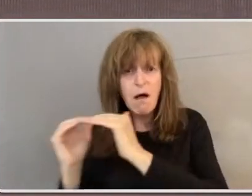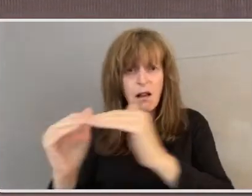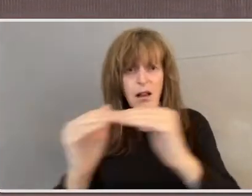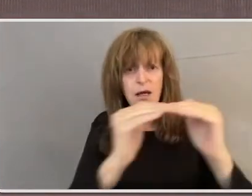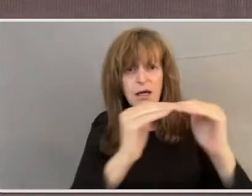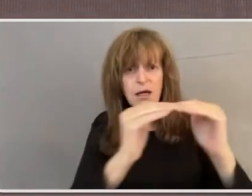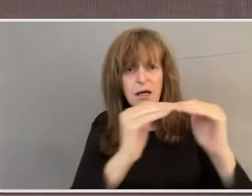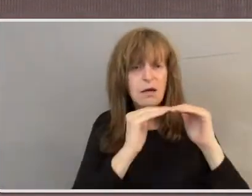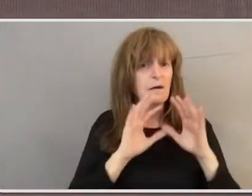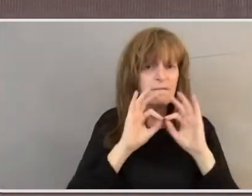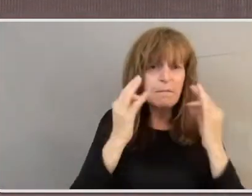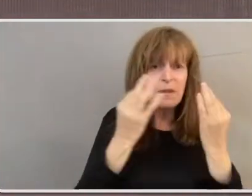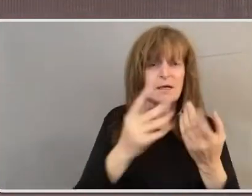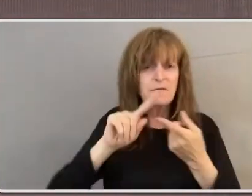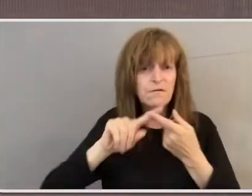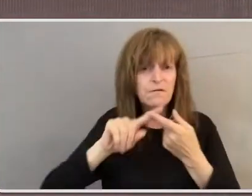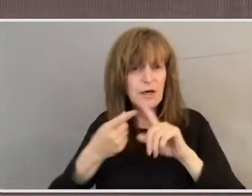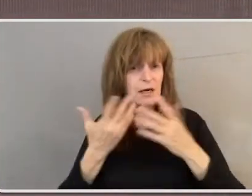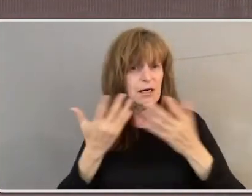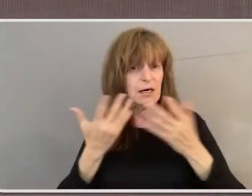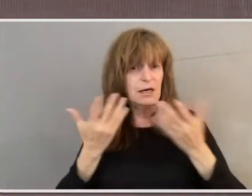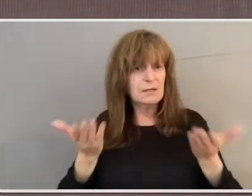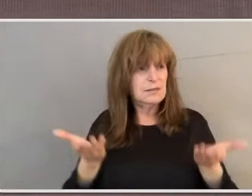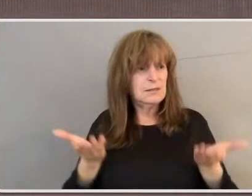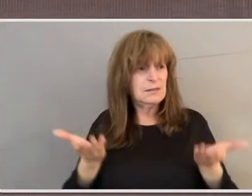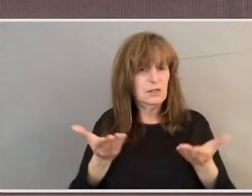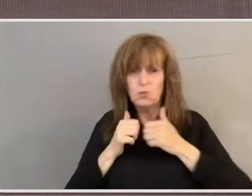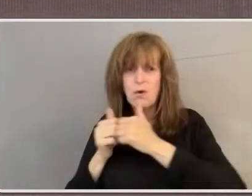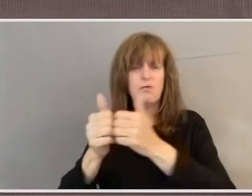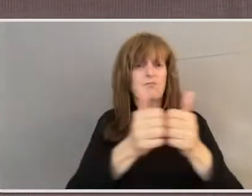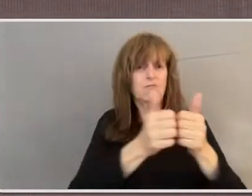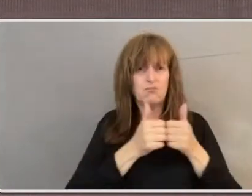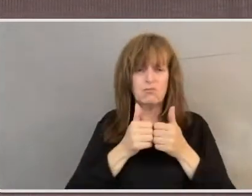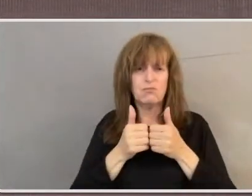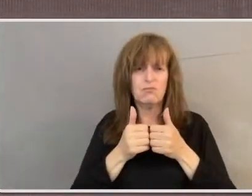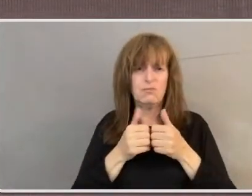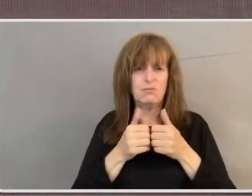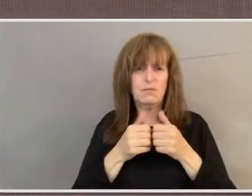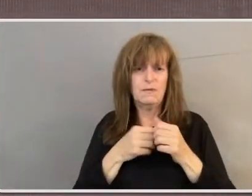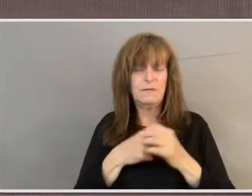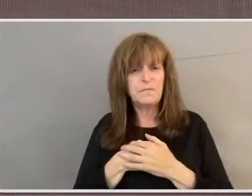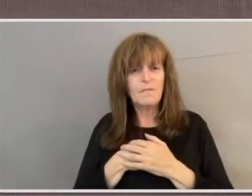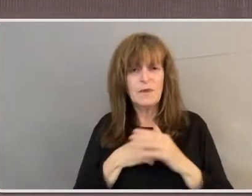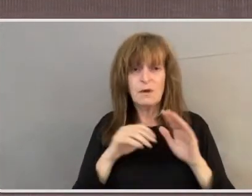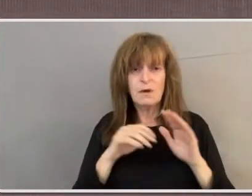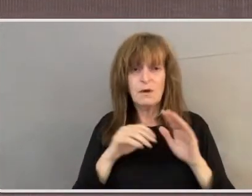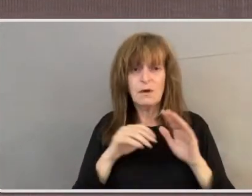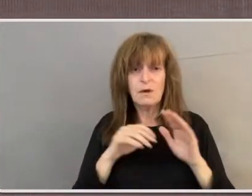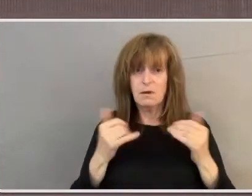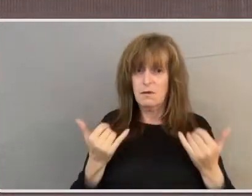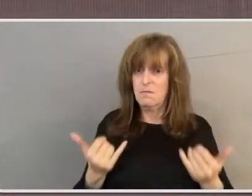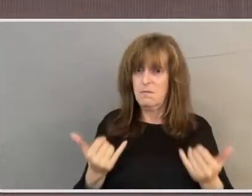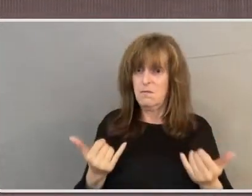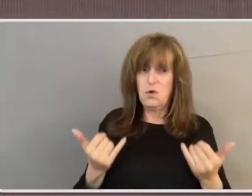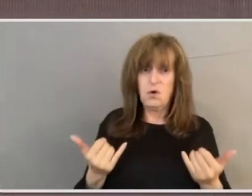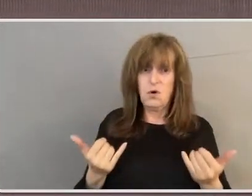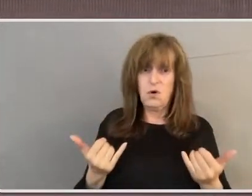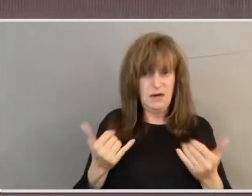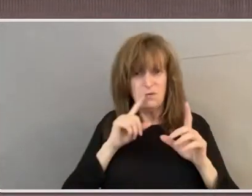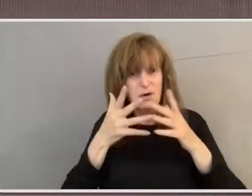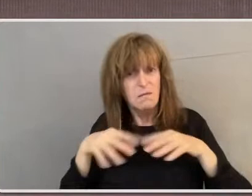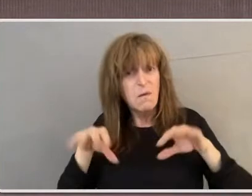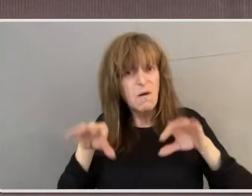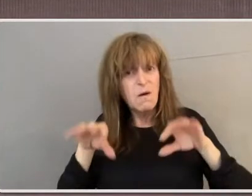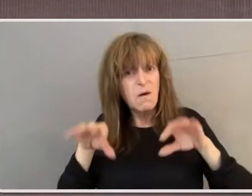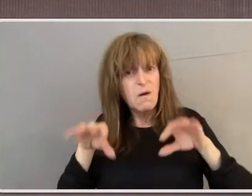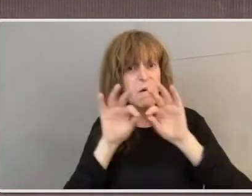is a moment of considerable importance as our province works to rebuild from the legacy of